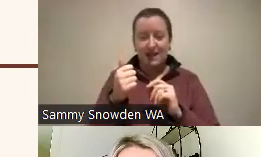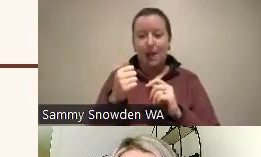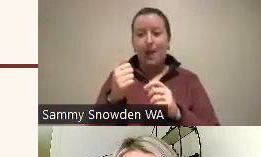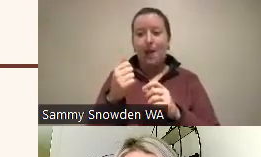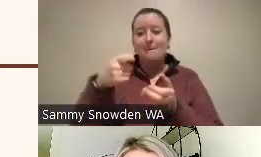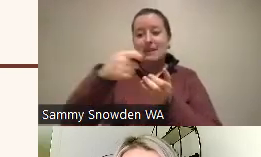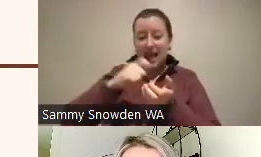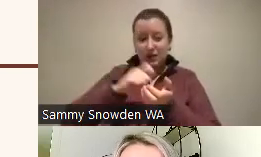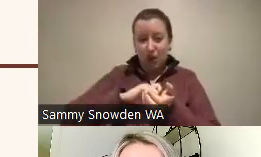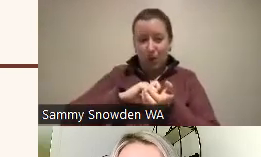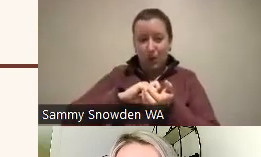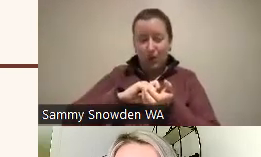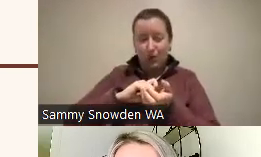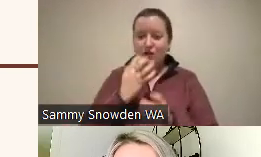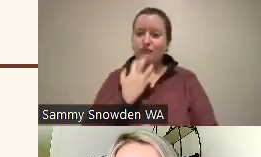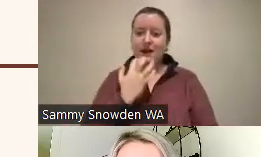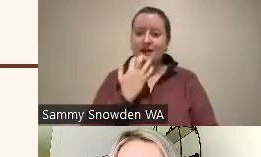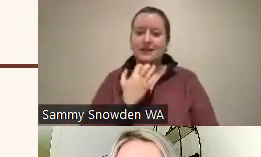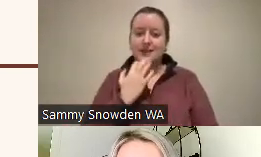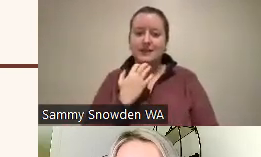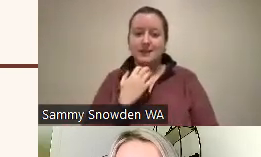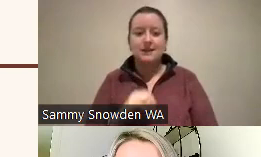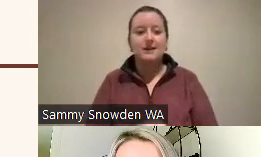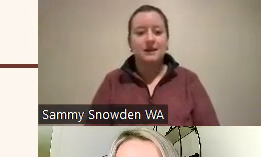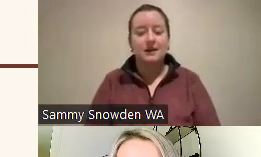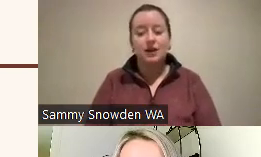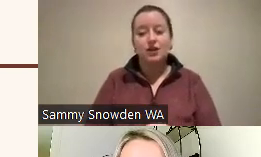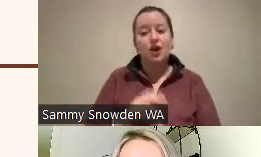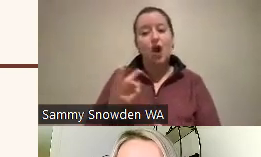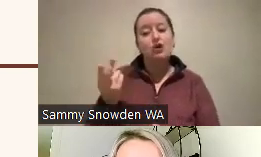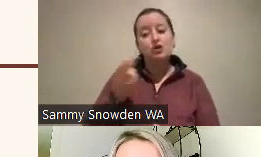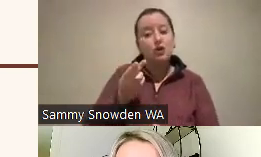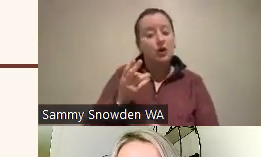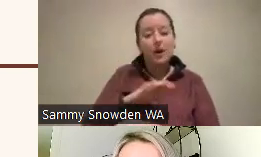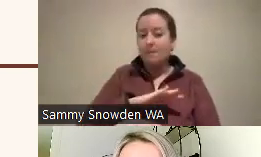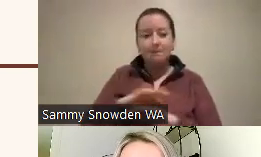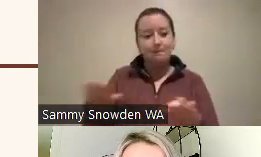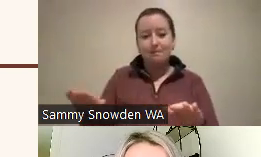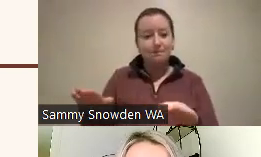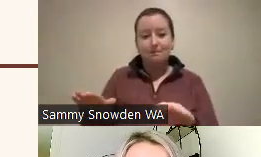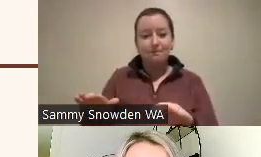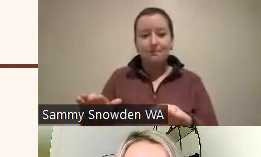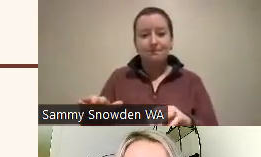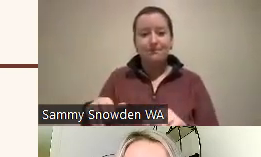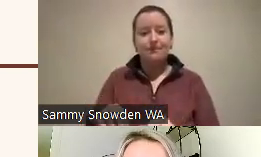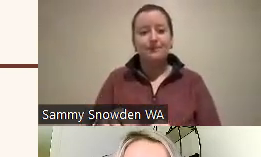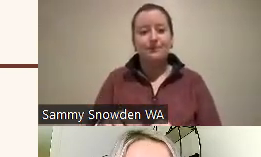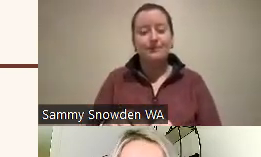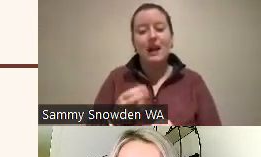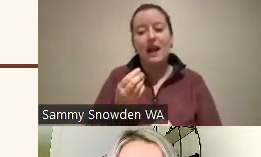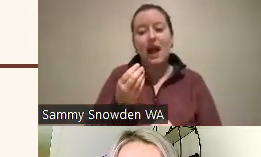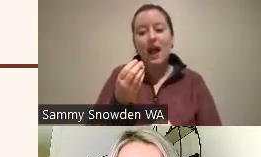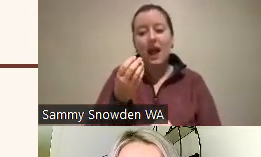oils or gums. And so yeah, a great one to use. You know, it's clean. You know, some protein powders are full